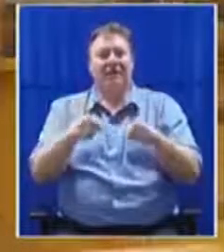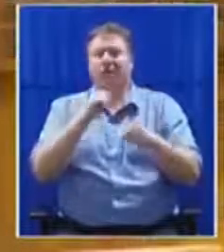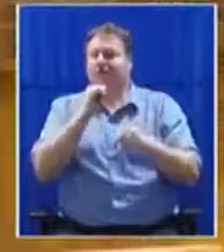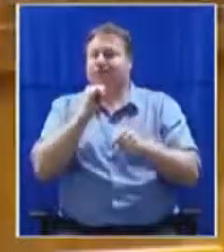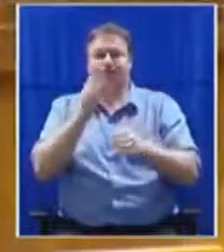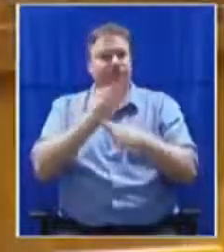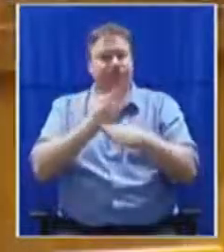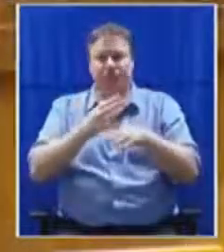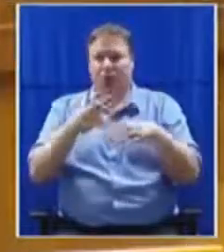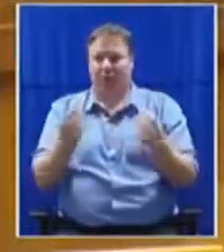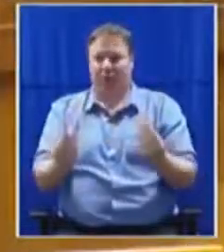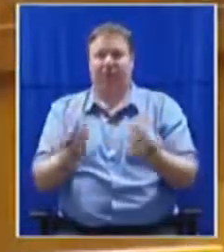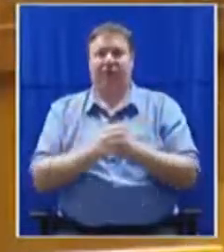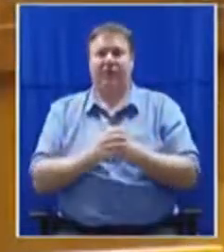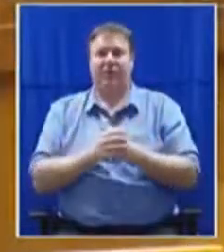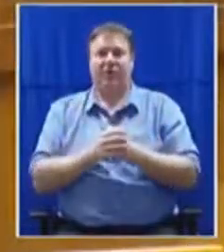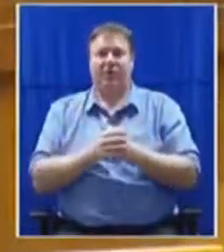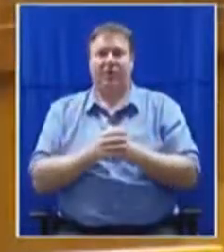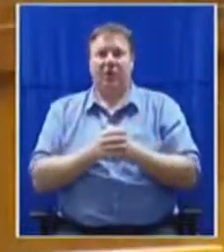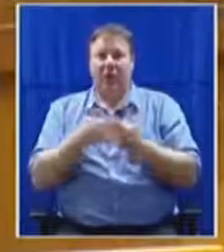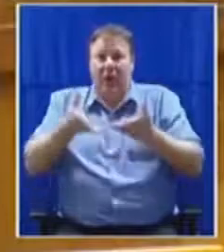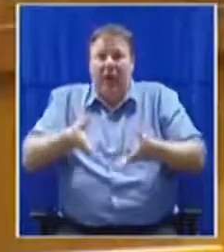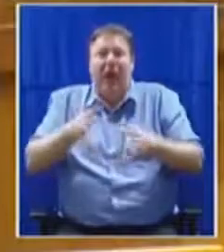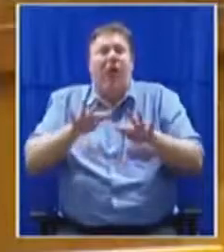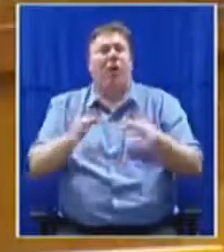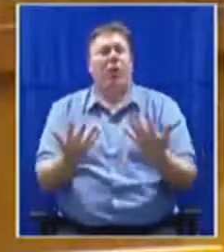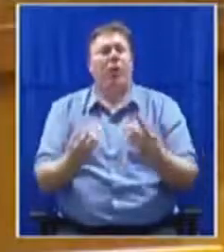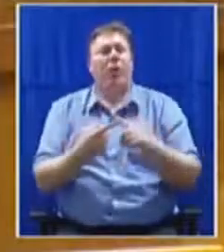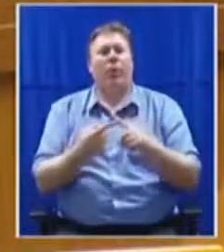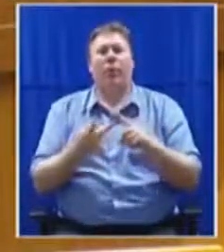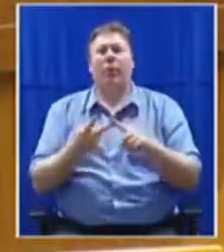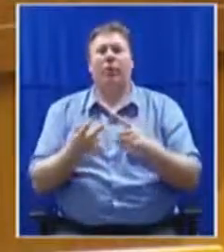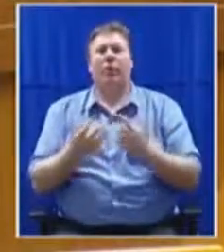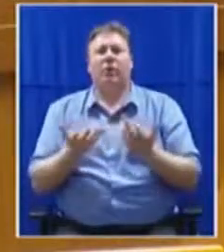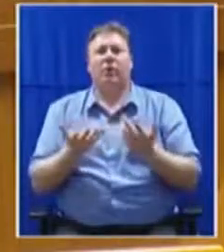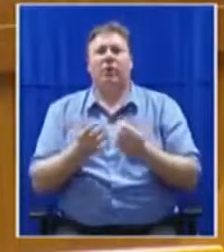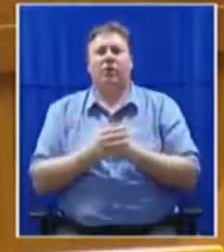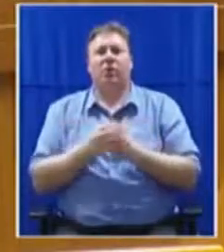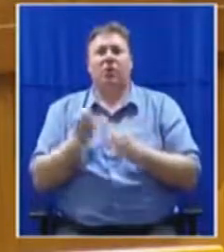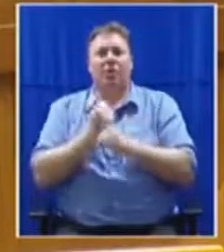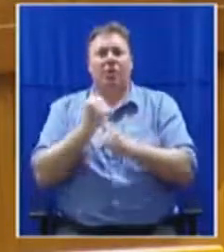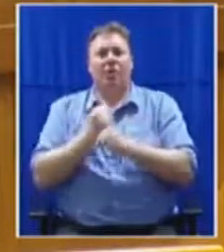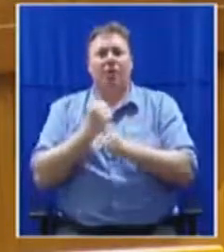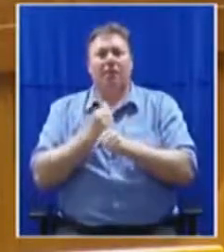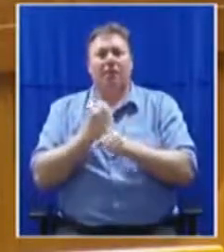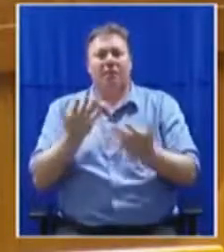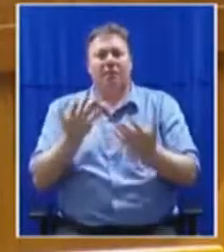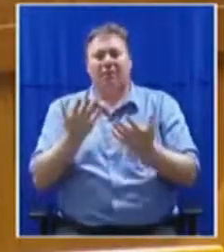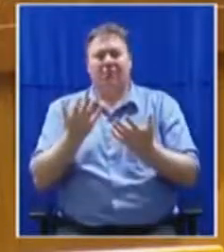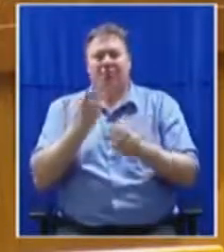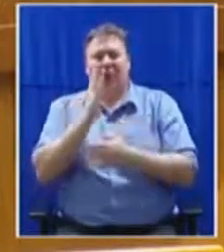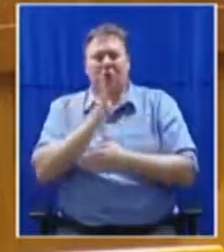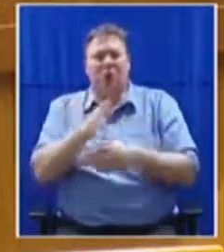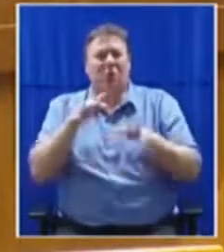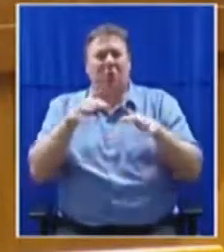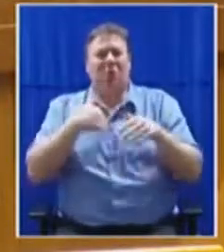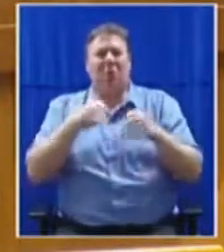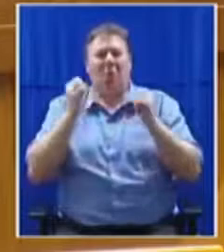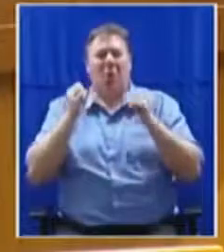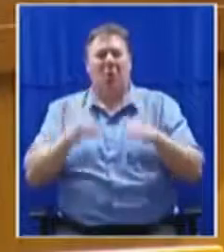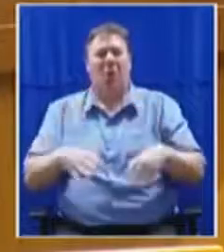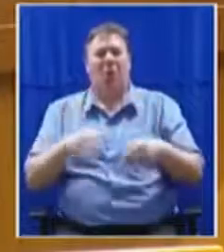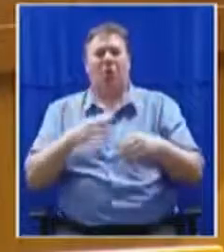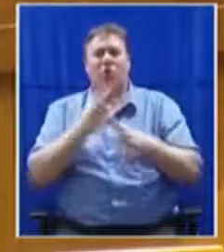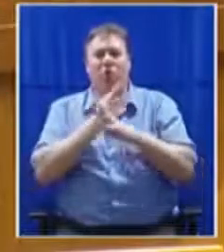get here? How did we, in fact, ensure that our citizens have lost hope? Democrats, I want to say we